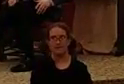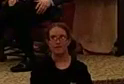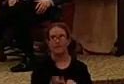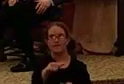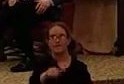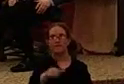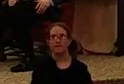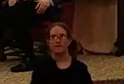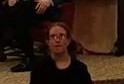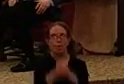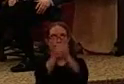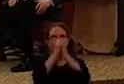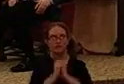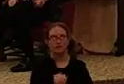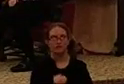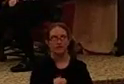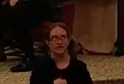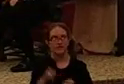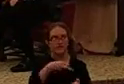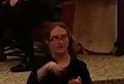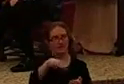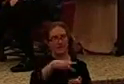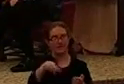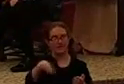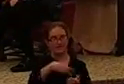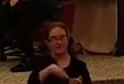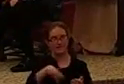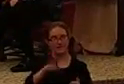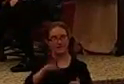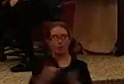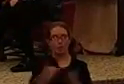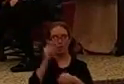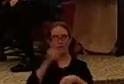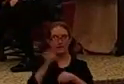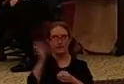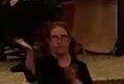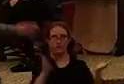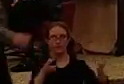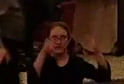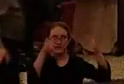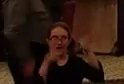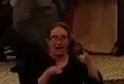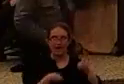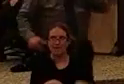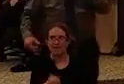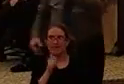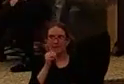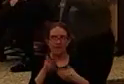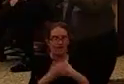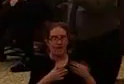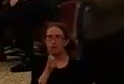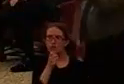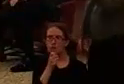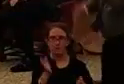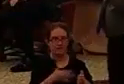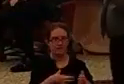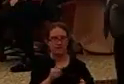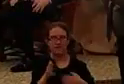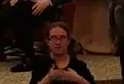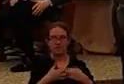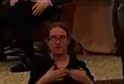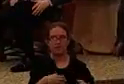up, and he worshiped, and he danced around. The whole time service was going on. It didn't matter who was singing. It